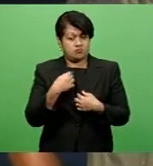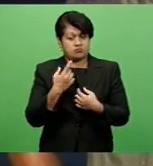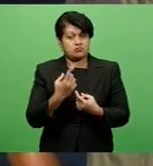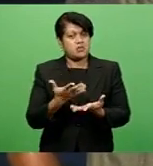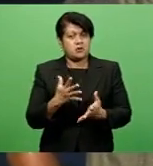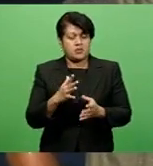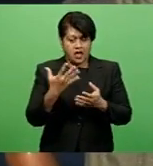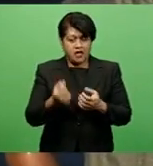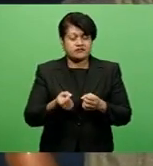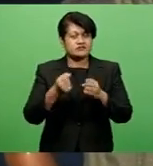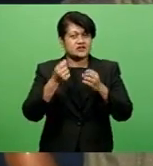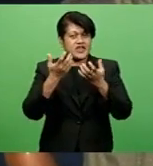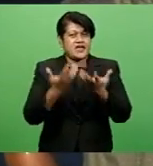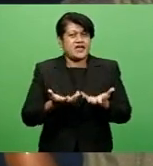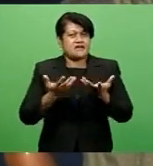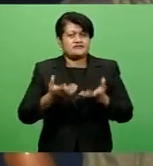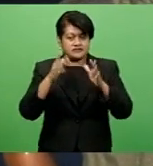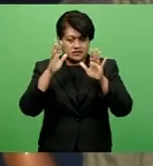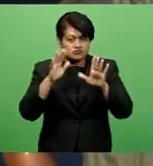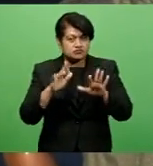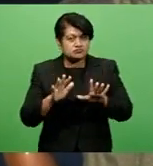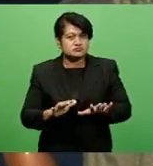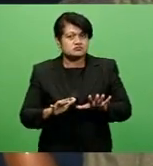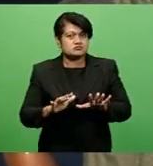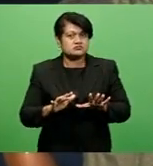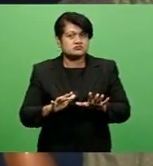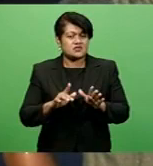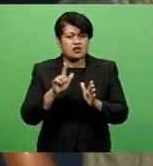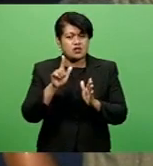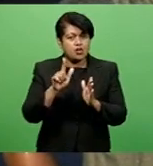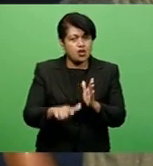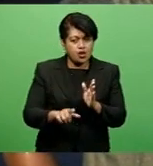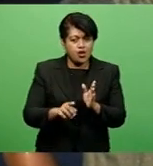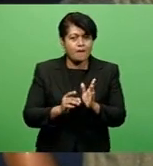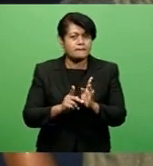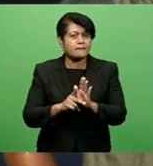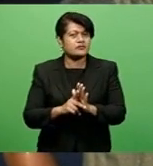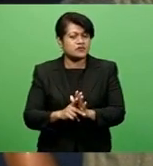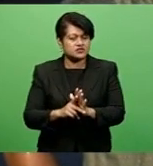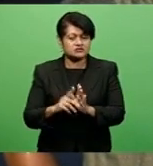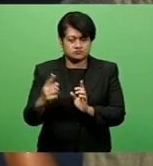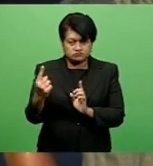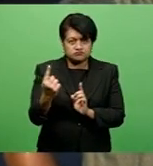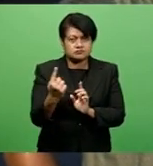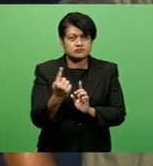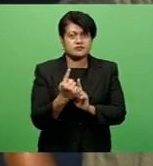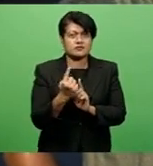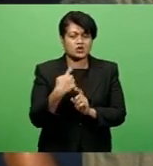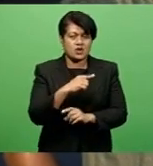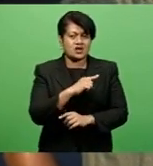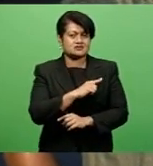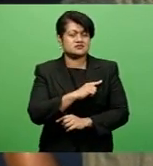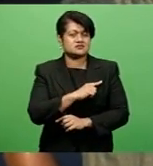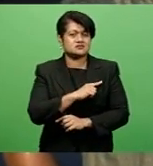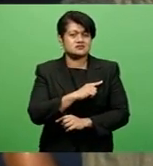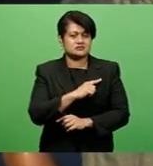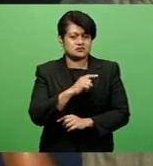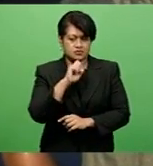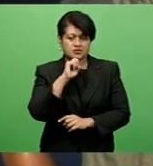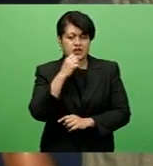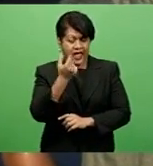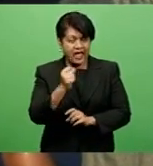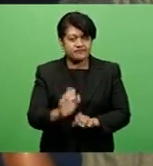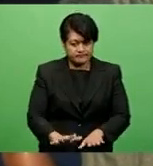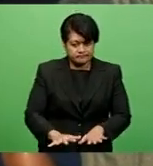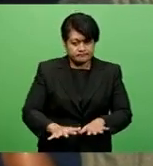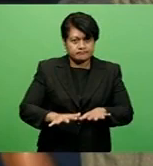more frequent as the low pressure system gets closer to us. We also anticipate flooding of low-lying